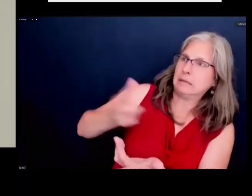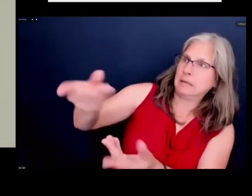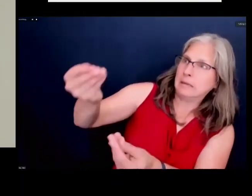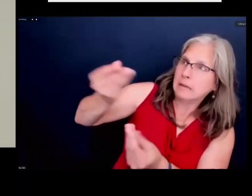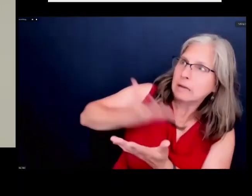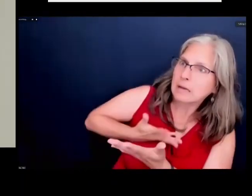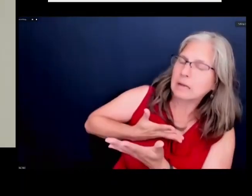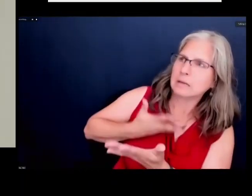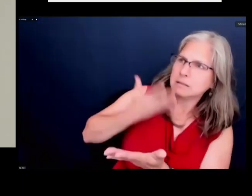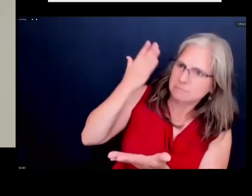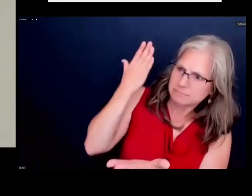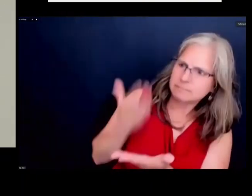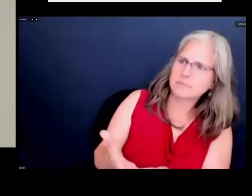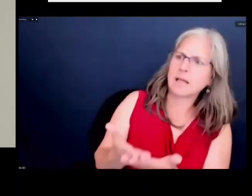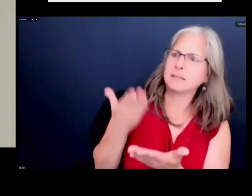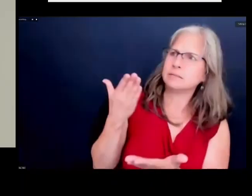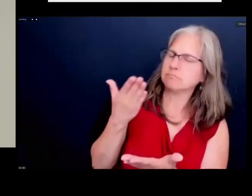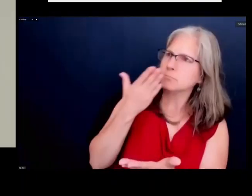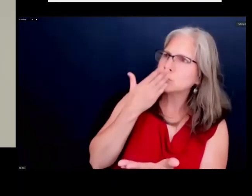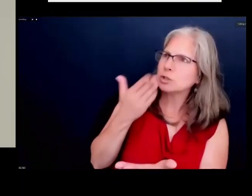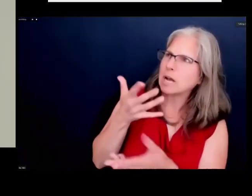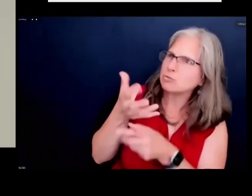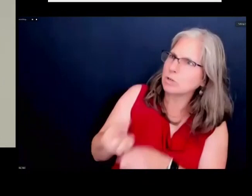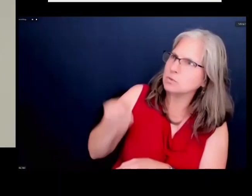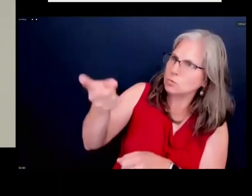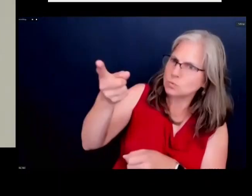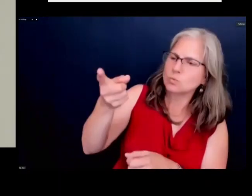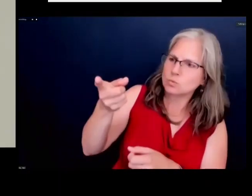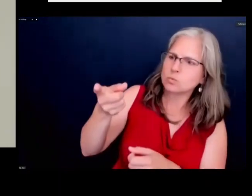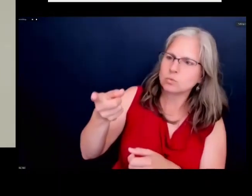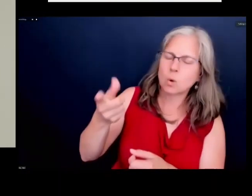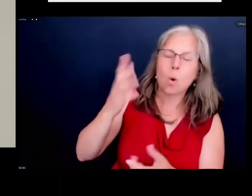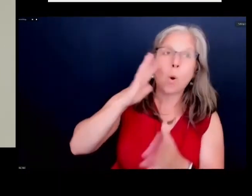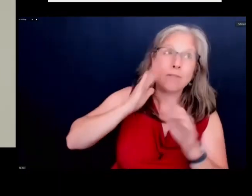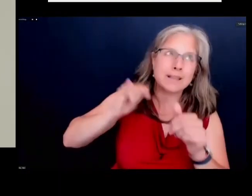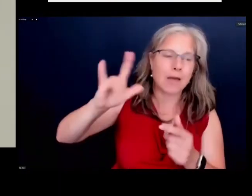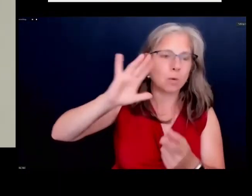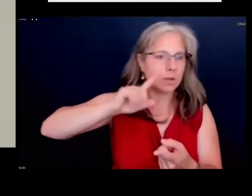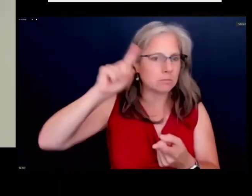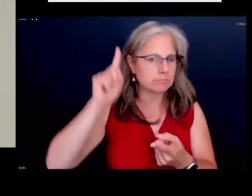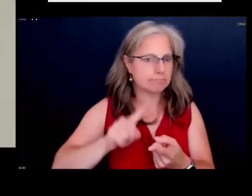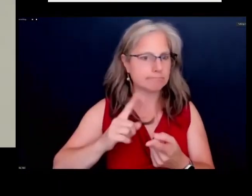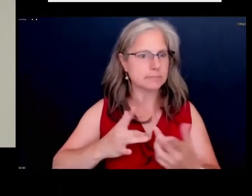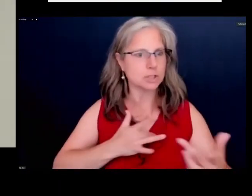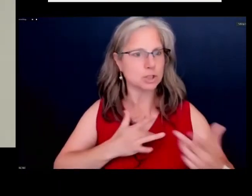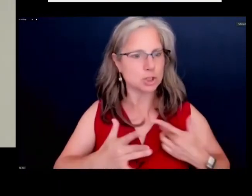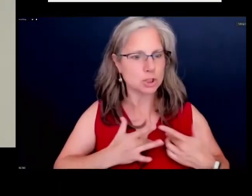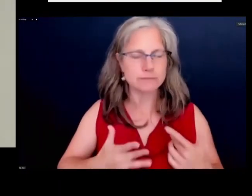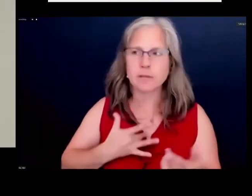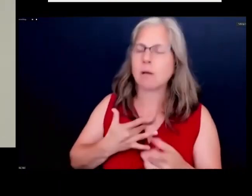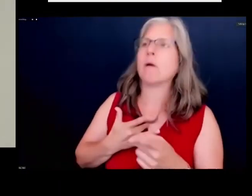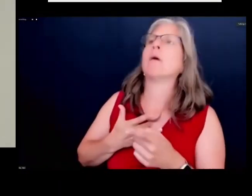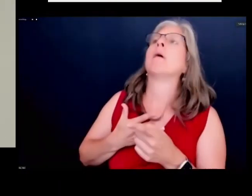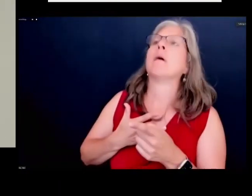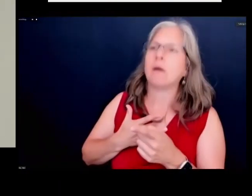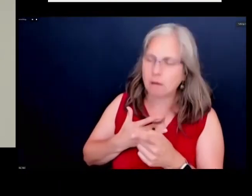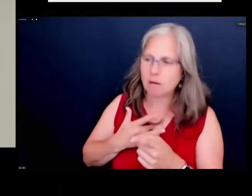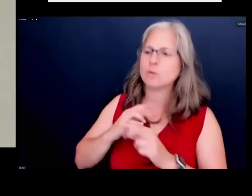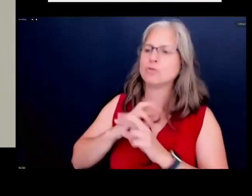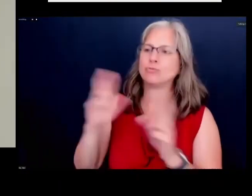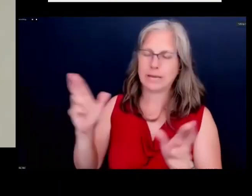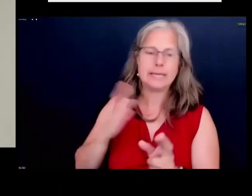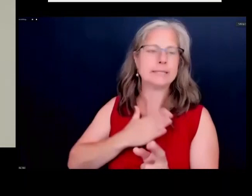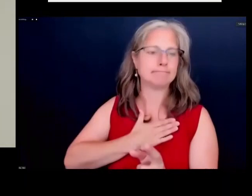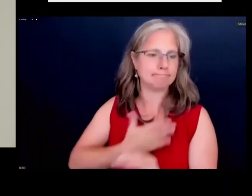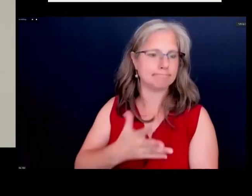valid information, and hopefully it will ease their concerns and they will feel ready